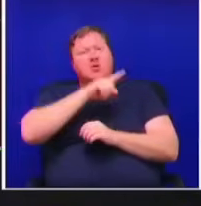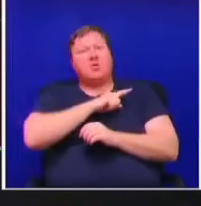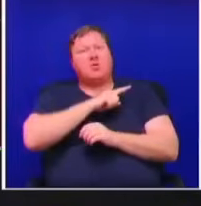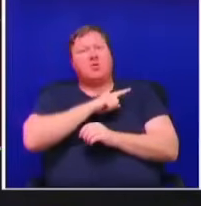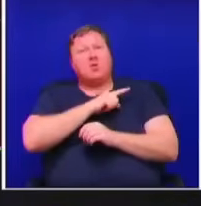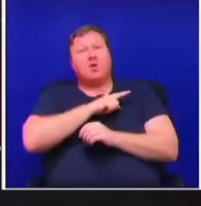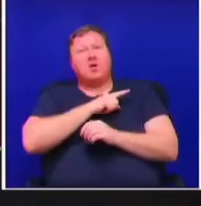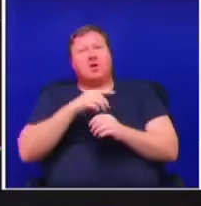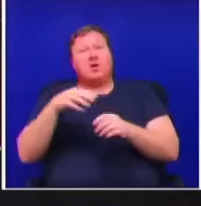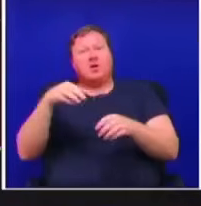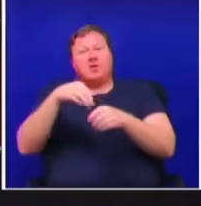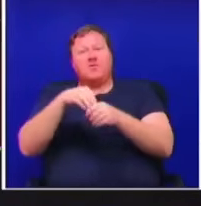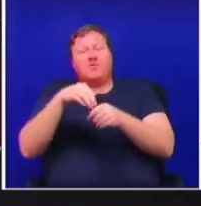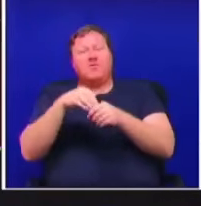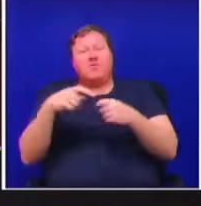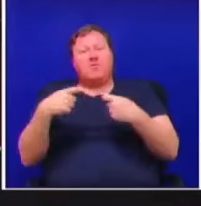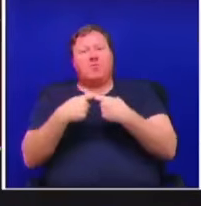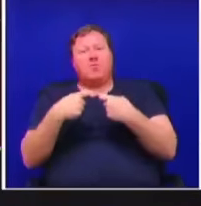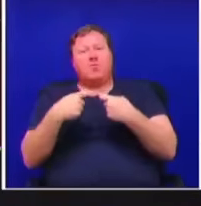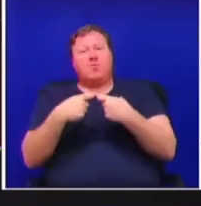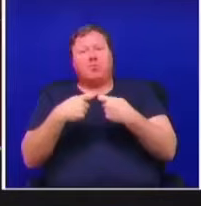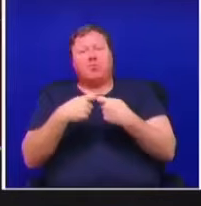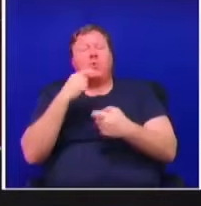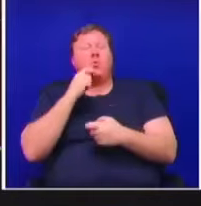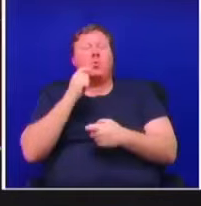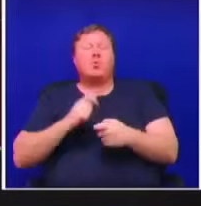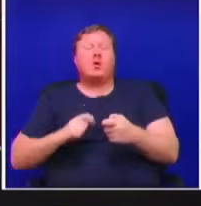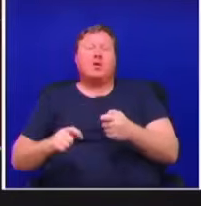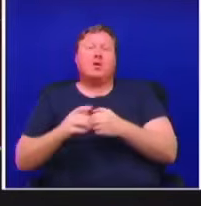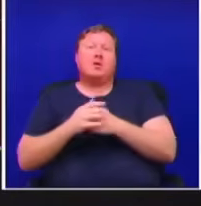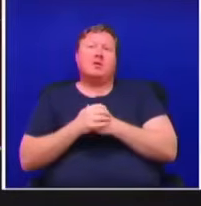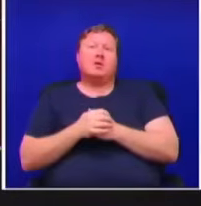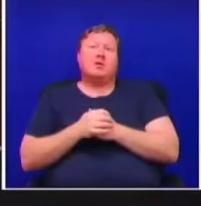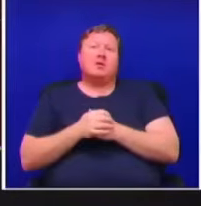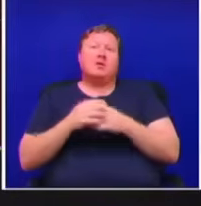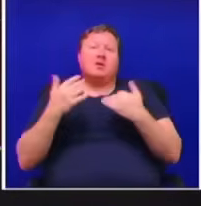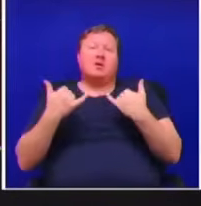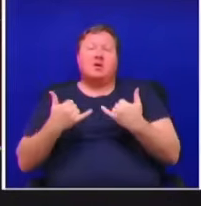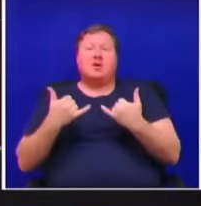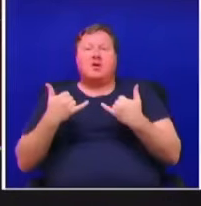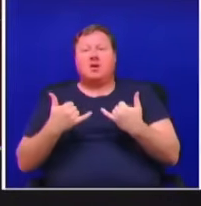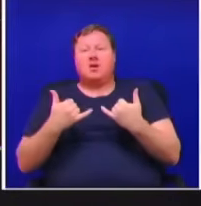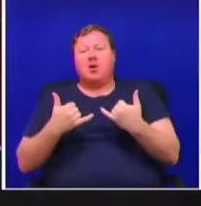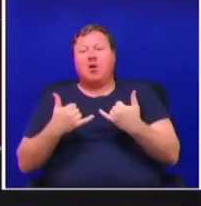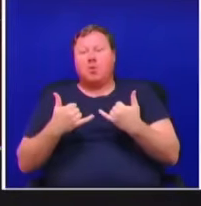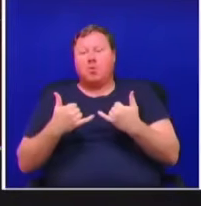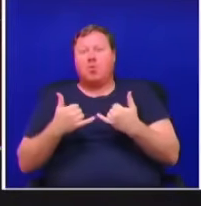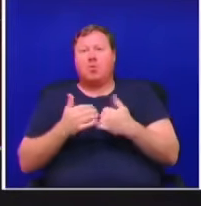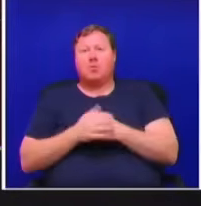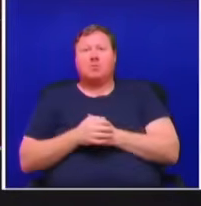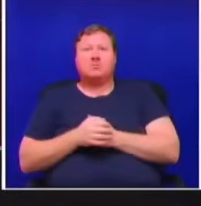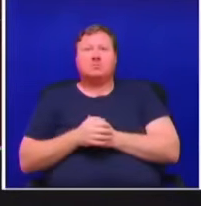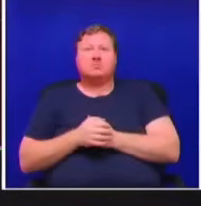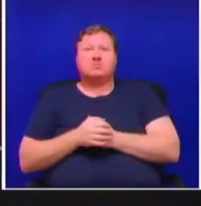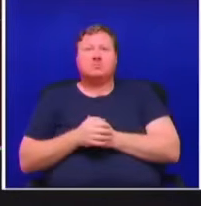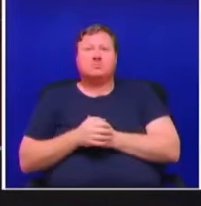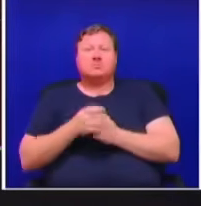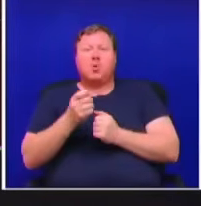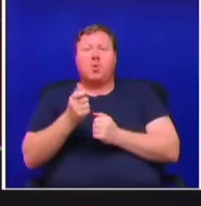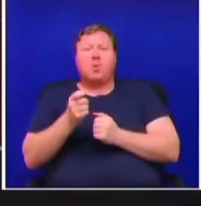war with Iran. And now of late, Honorable Maimani, nearly